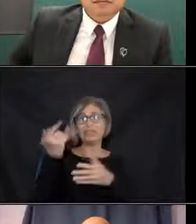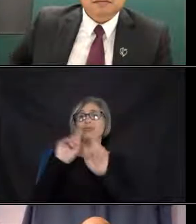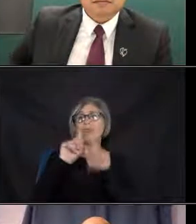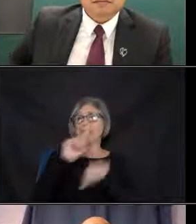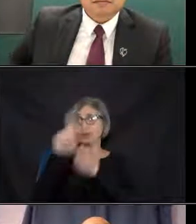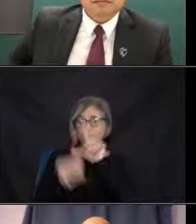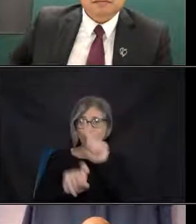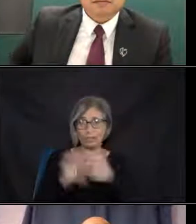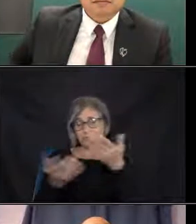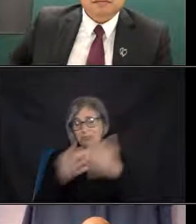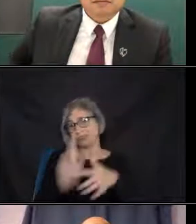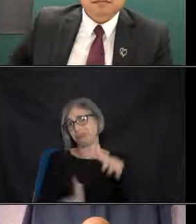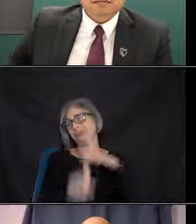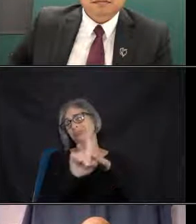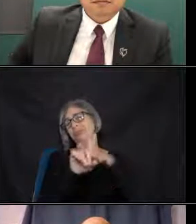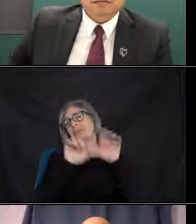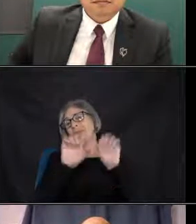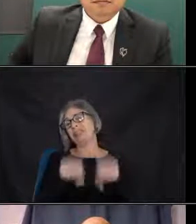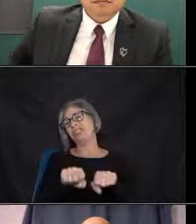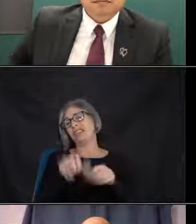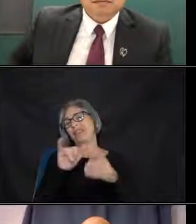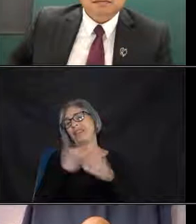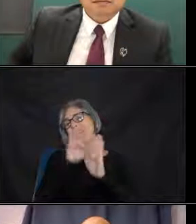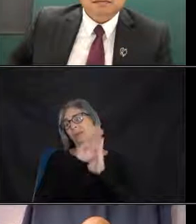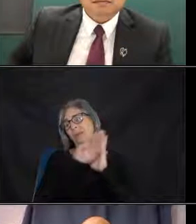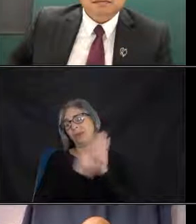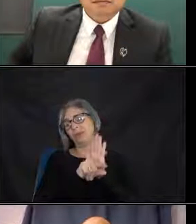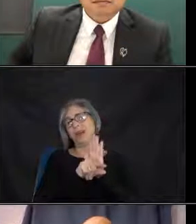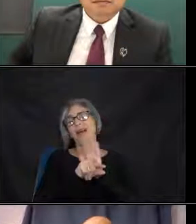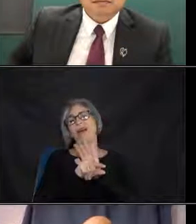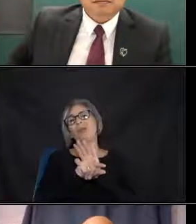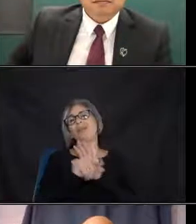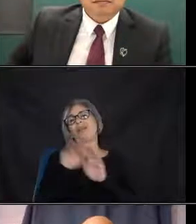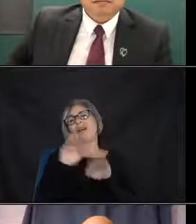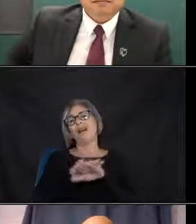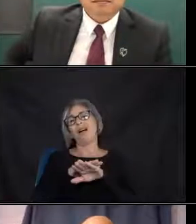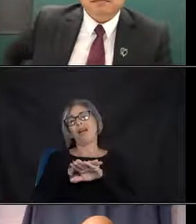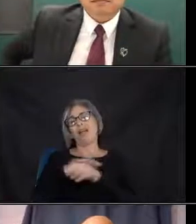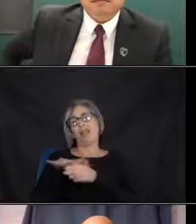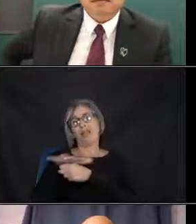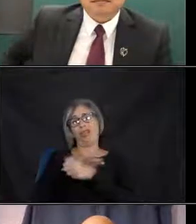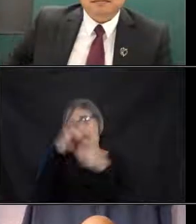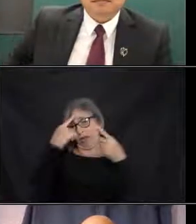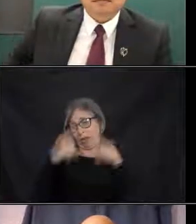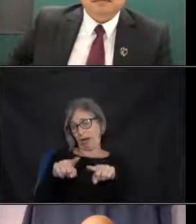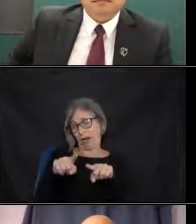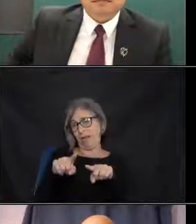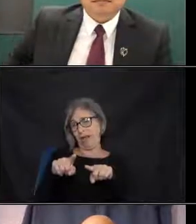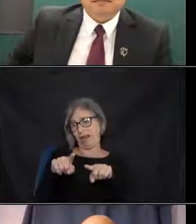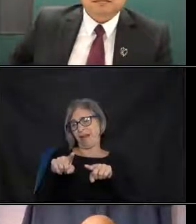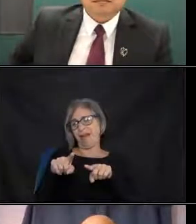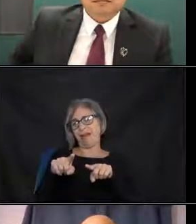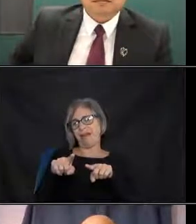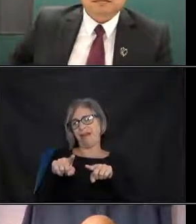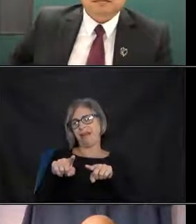questions. Essentially, the background on this interlocal agreement is,